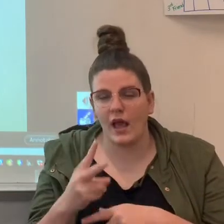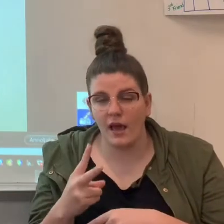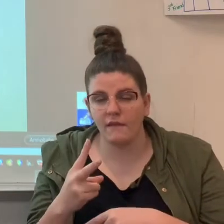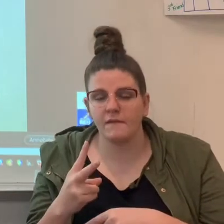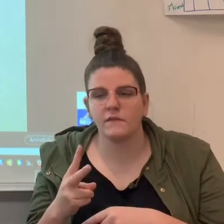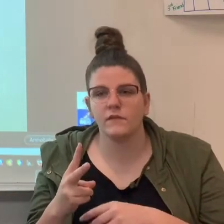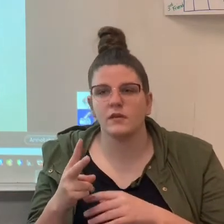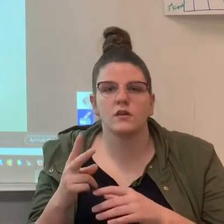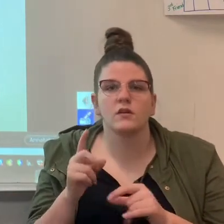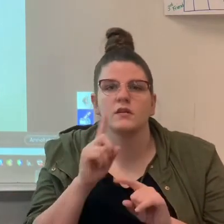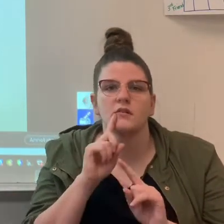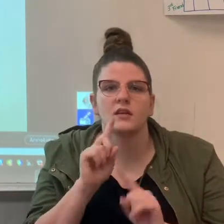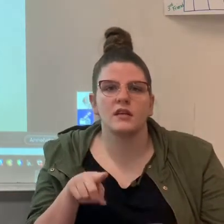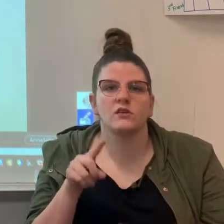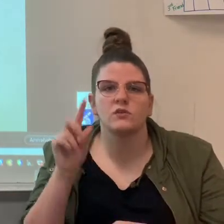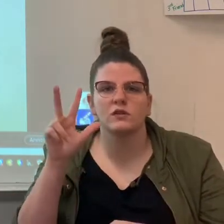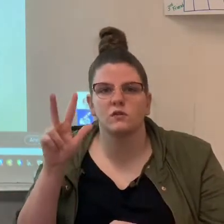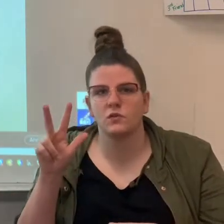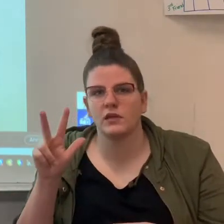with 3/8.